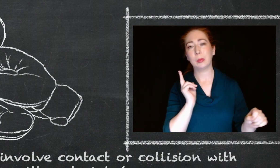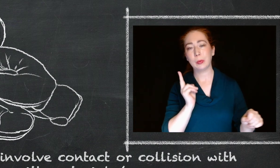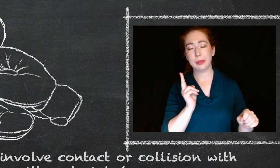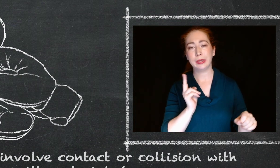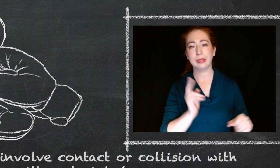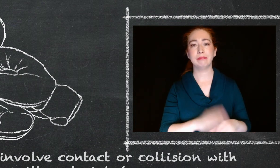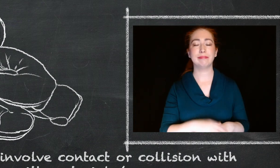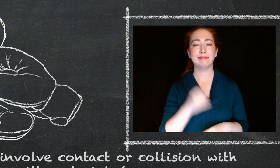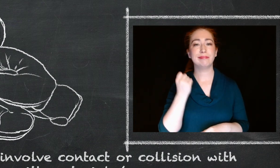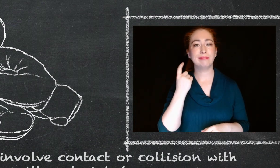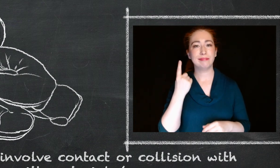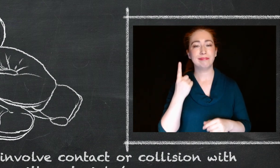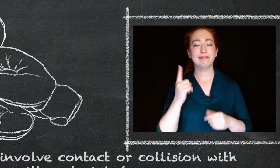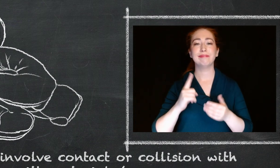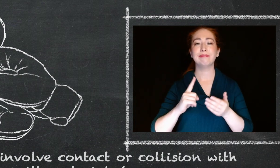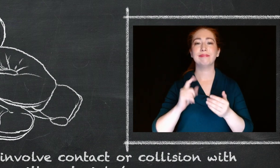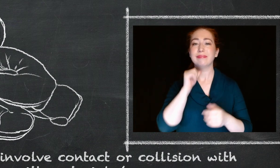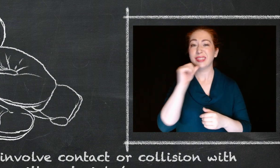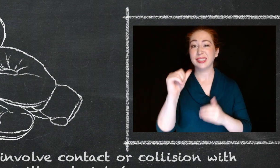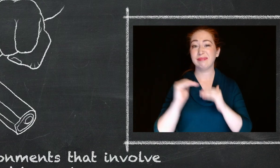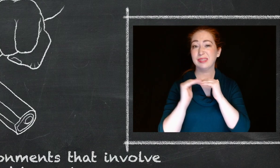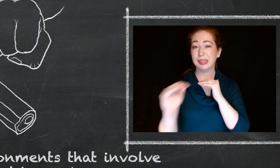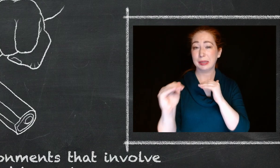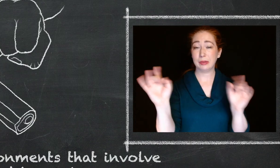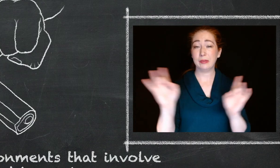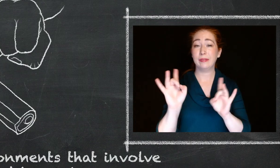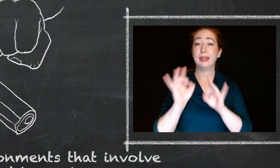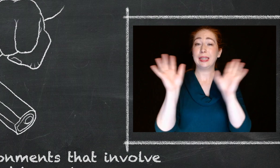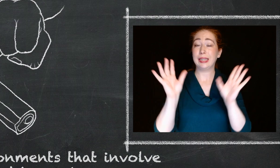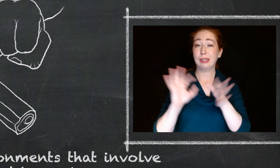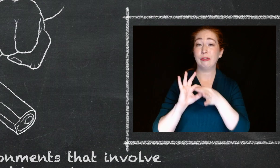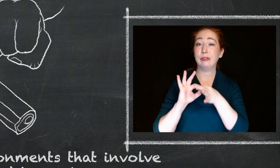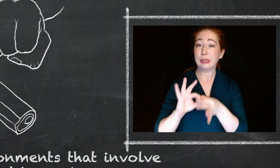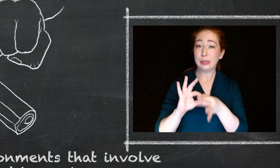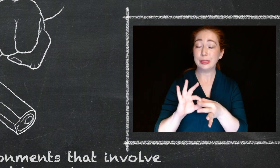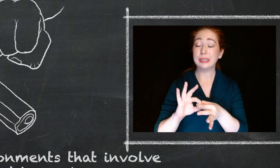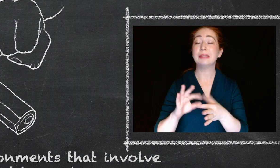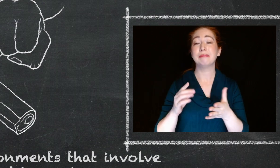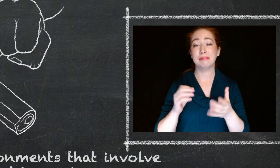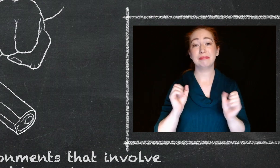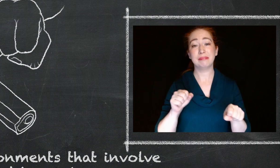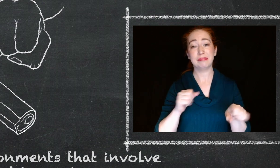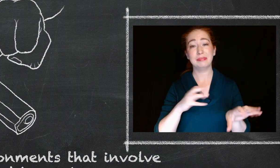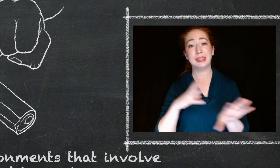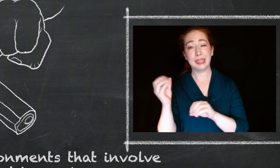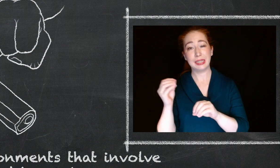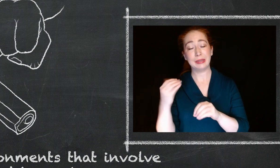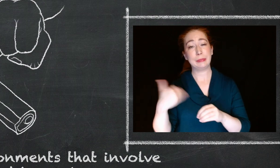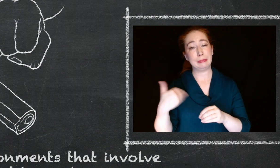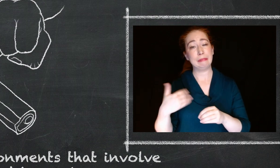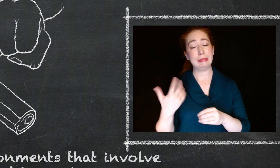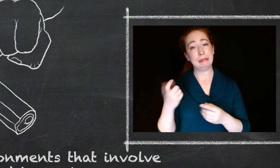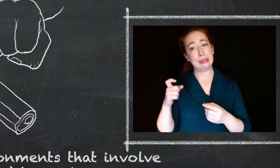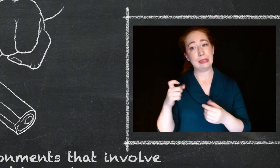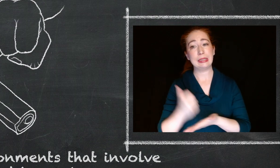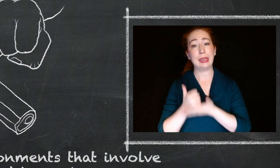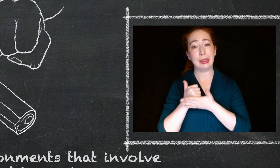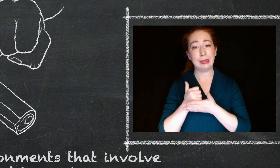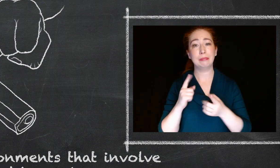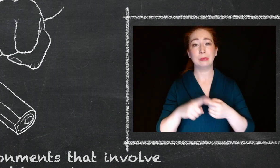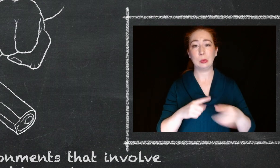that involve contact or collision, having jobs or being in environments that involve weapons